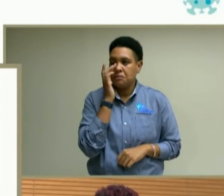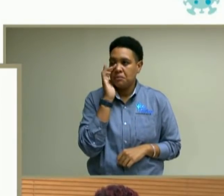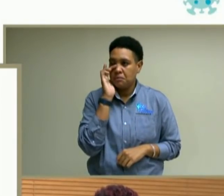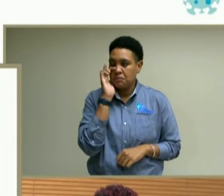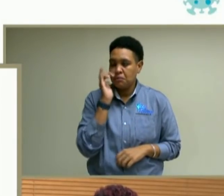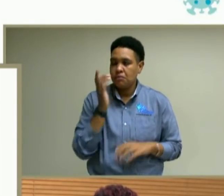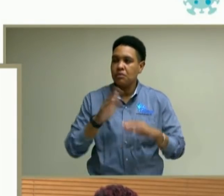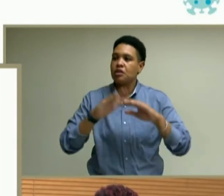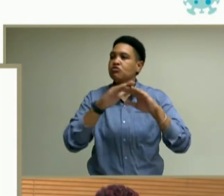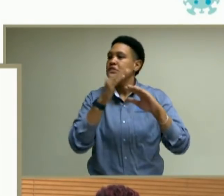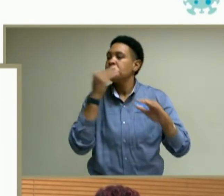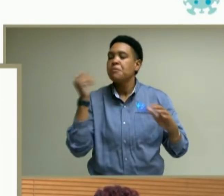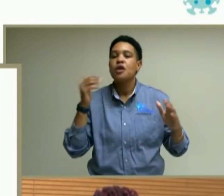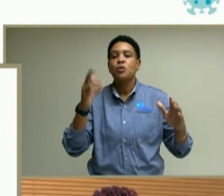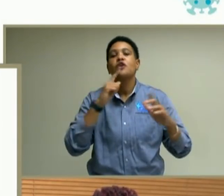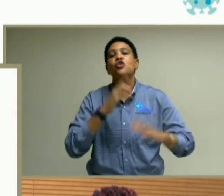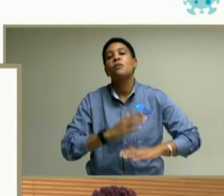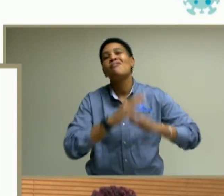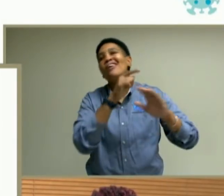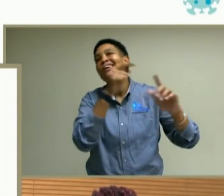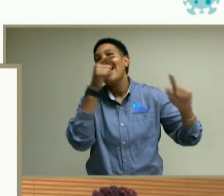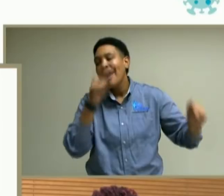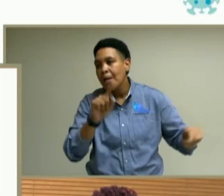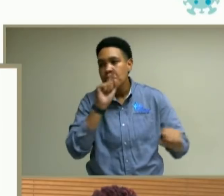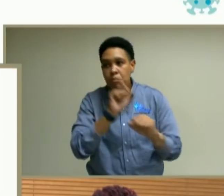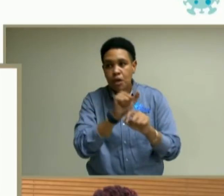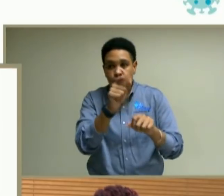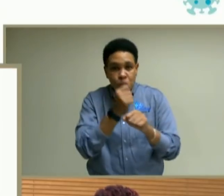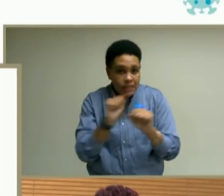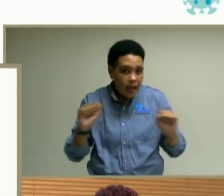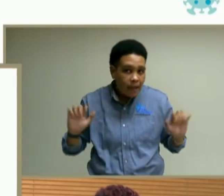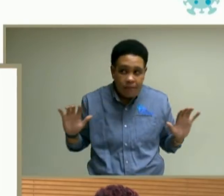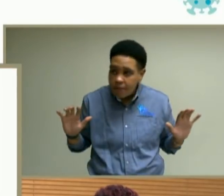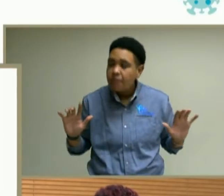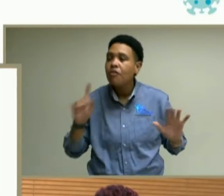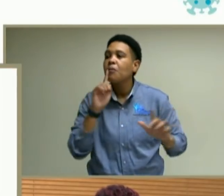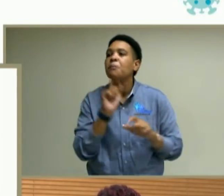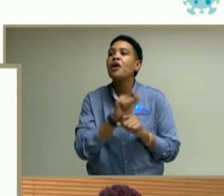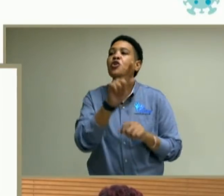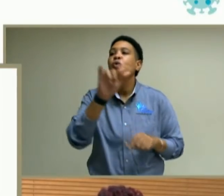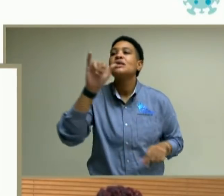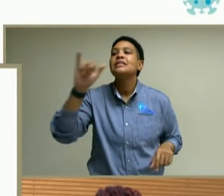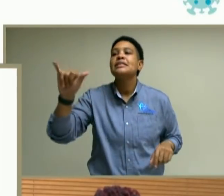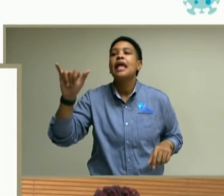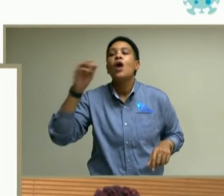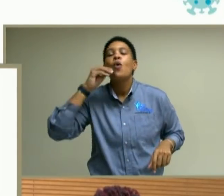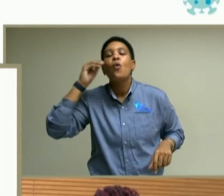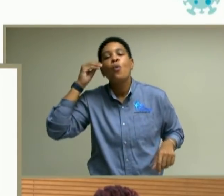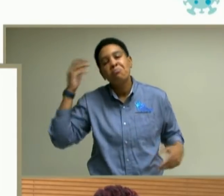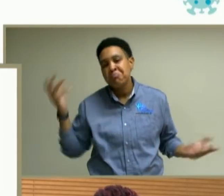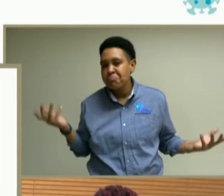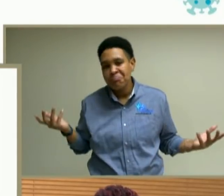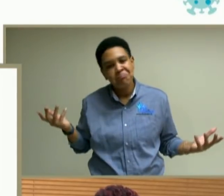increases. So the best way to prevent this and to make sure you're staying safe is to make sure that you stay home.